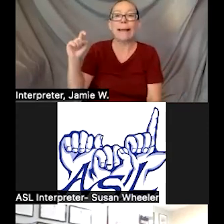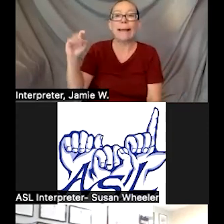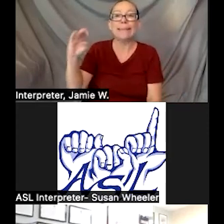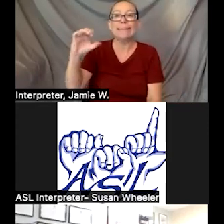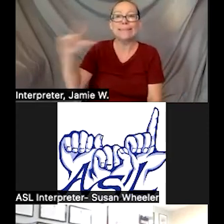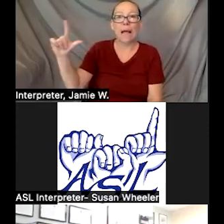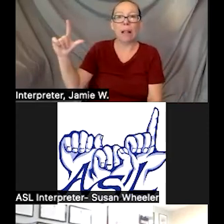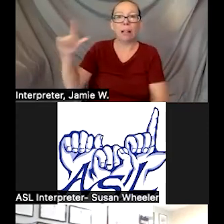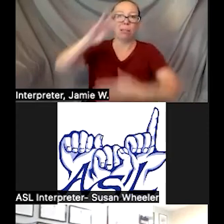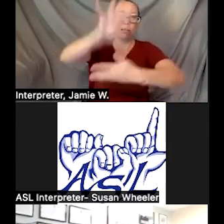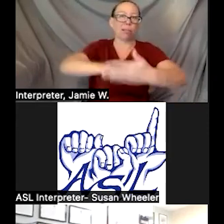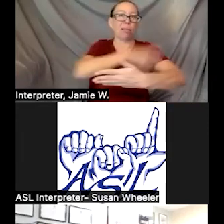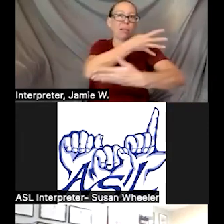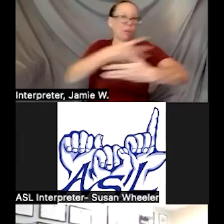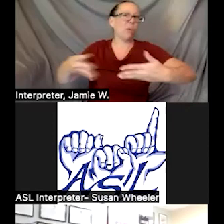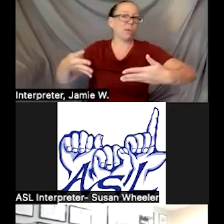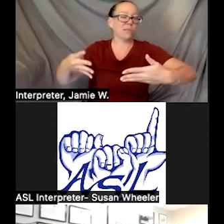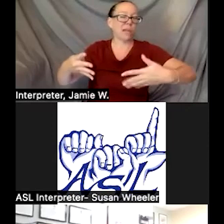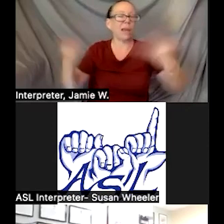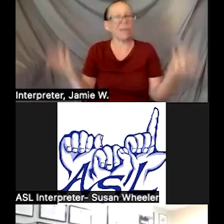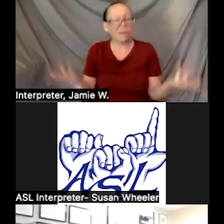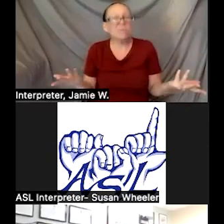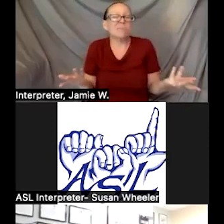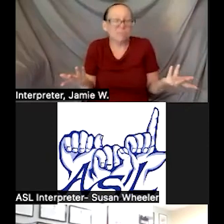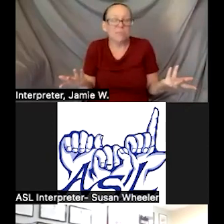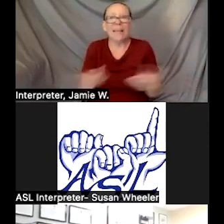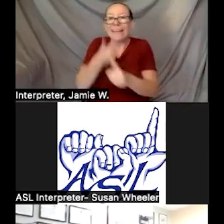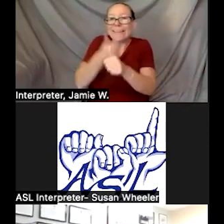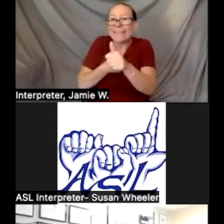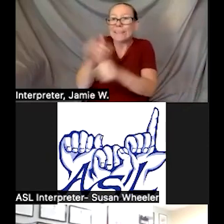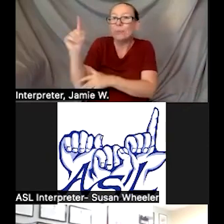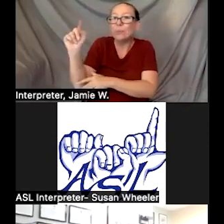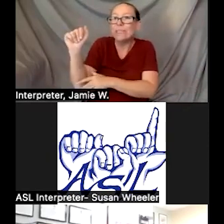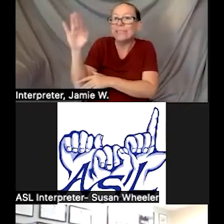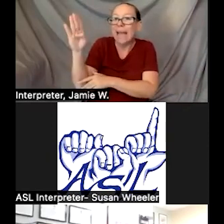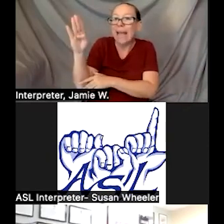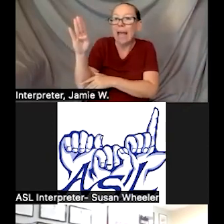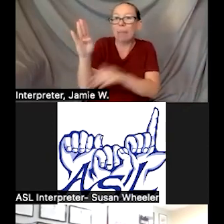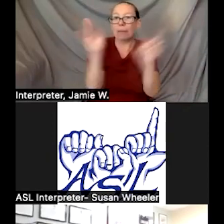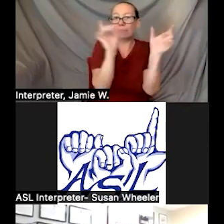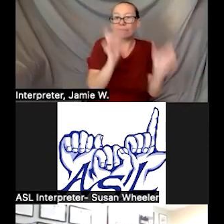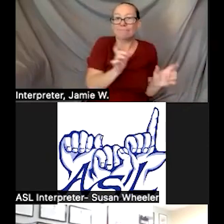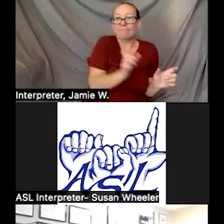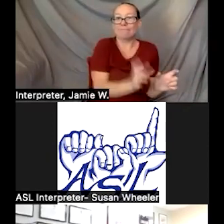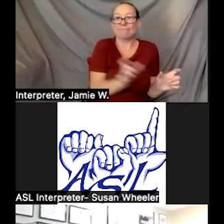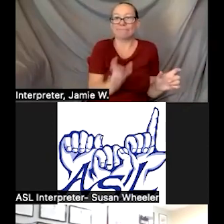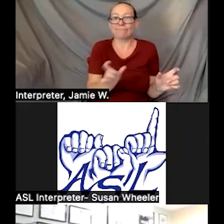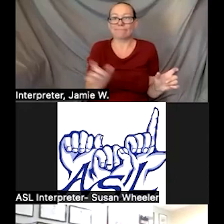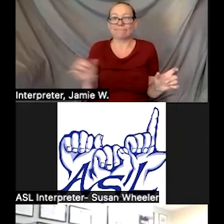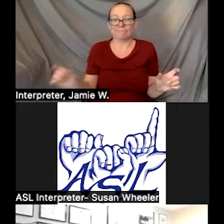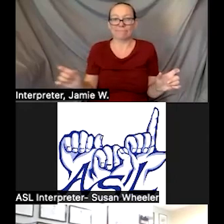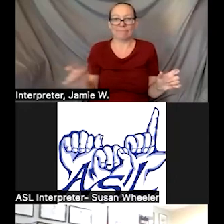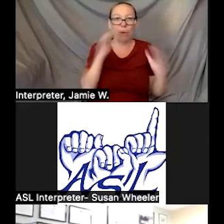because it just seemed to work better because each tab is a community. And then in addition to that, it will